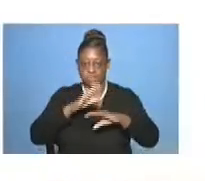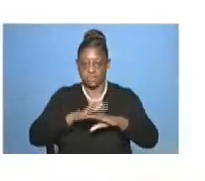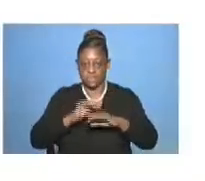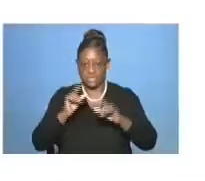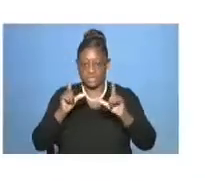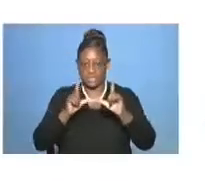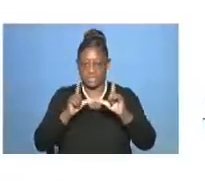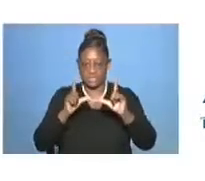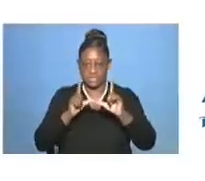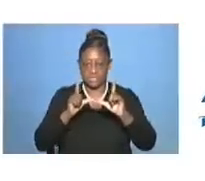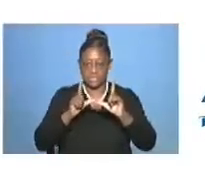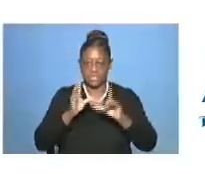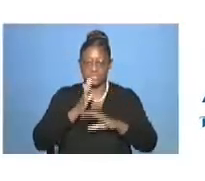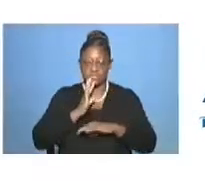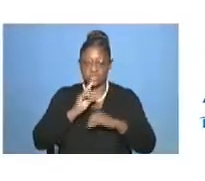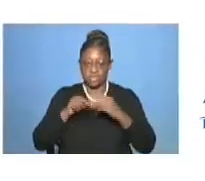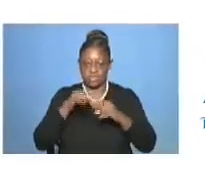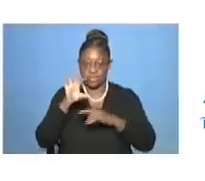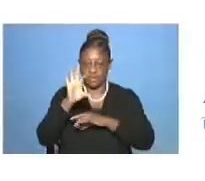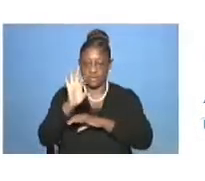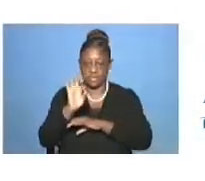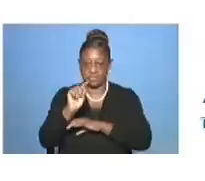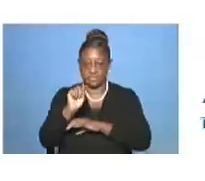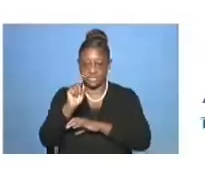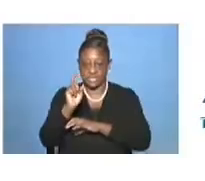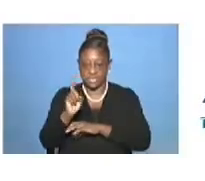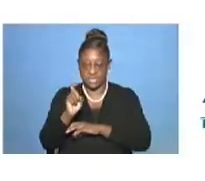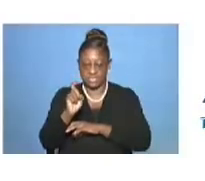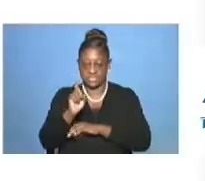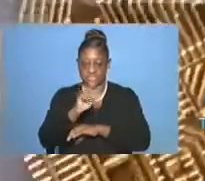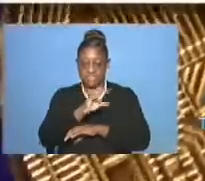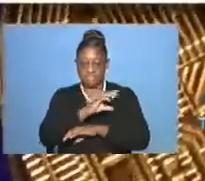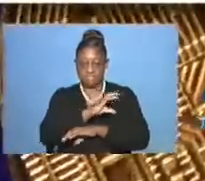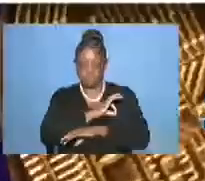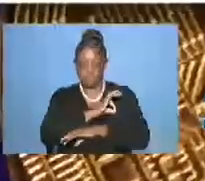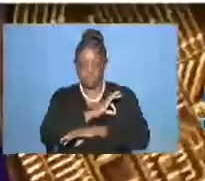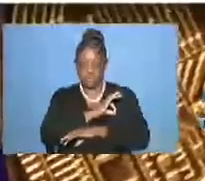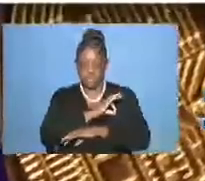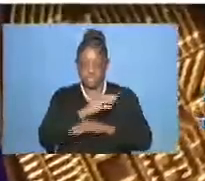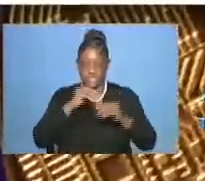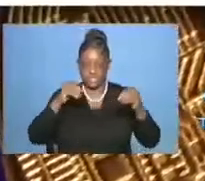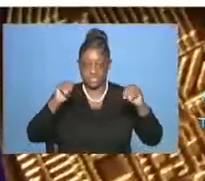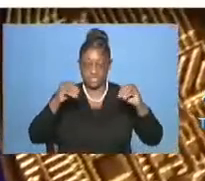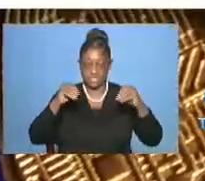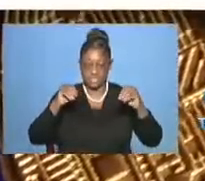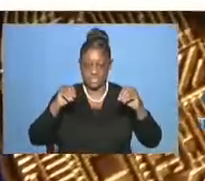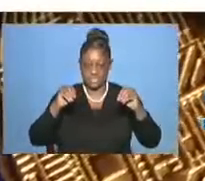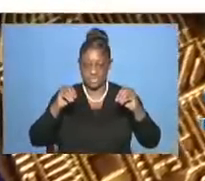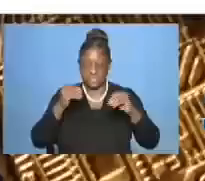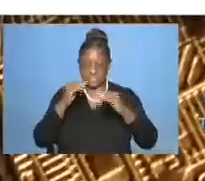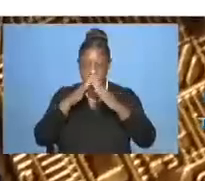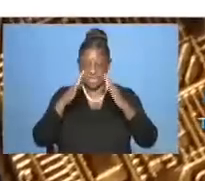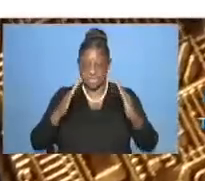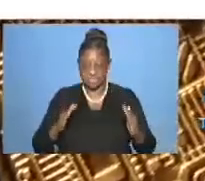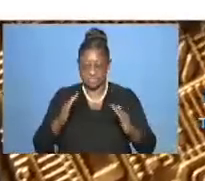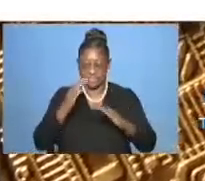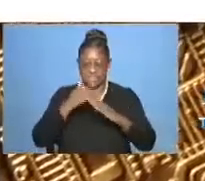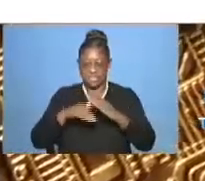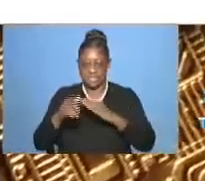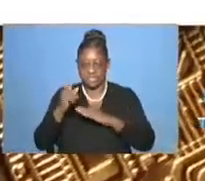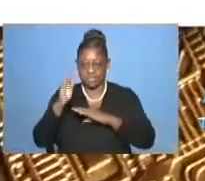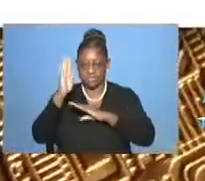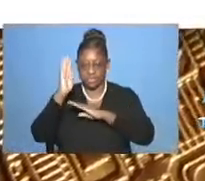reports that FTX former CEO Sam Bankman-Fried is selling his penthouse here in the Bahamas, coupled with